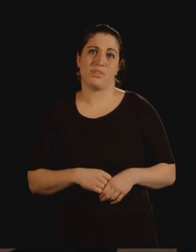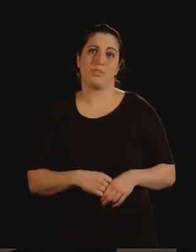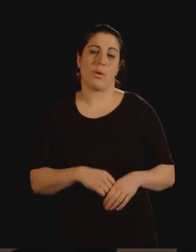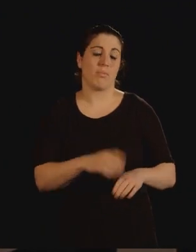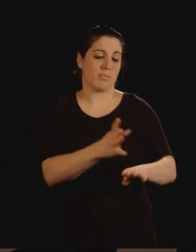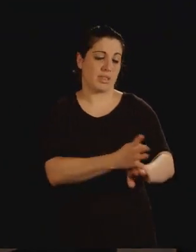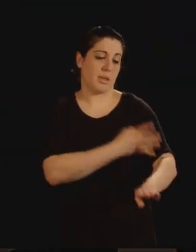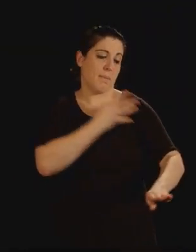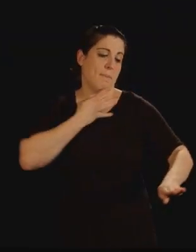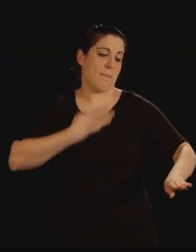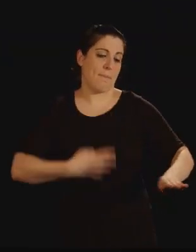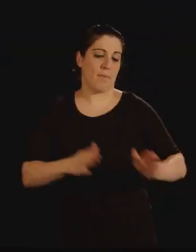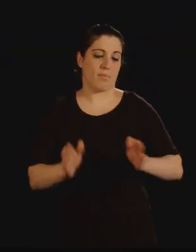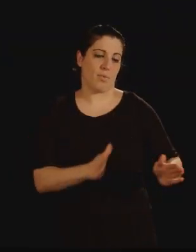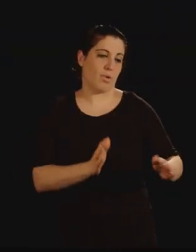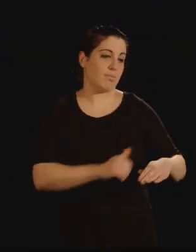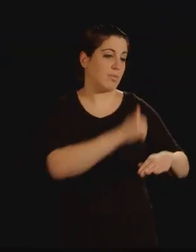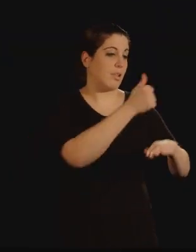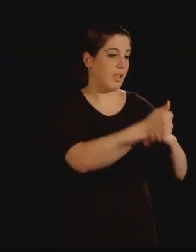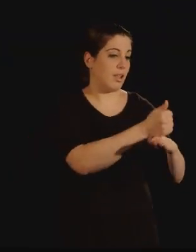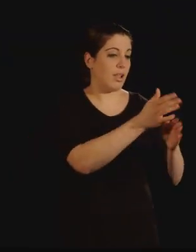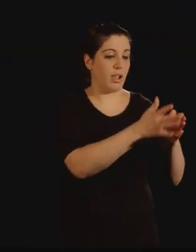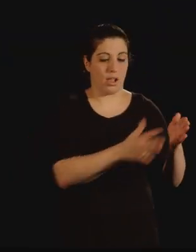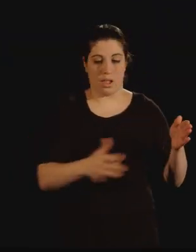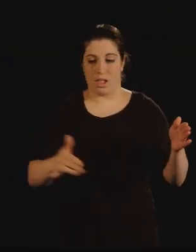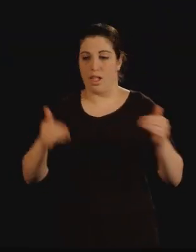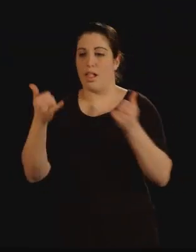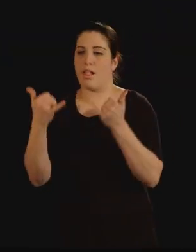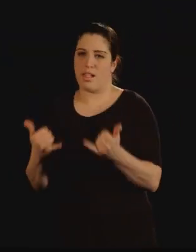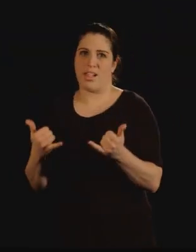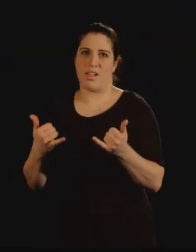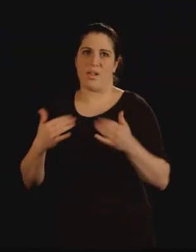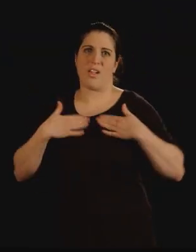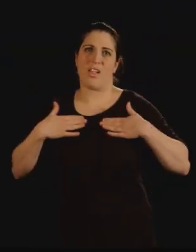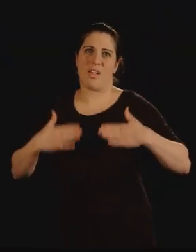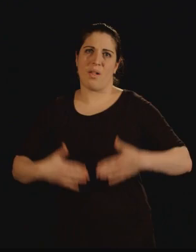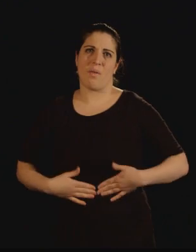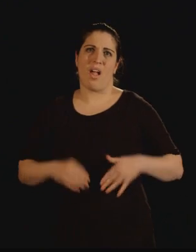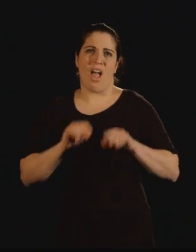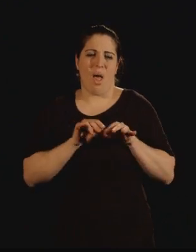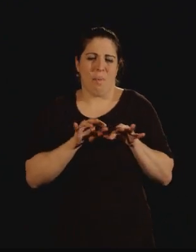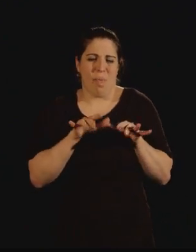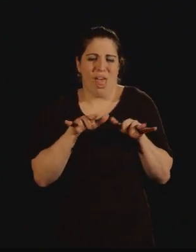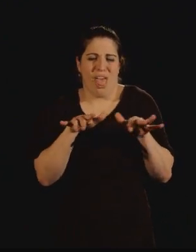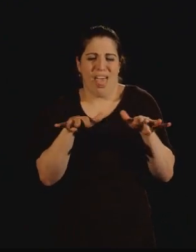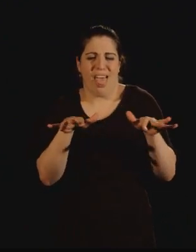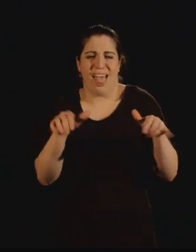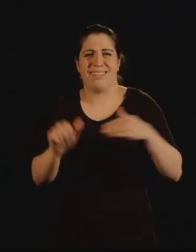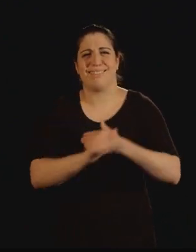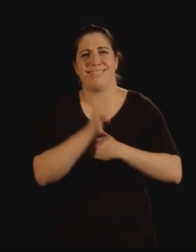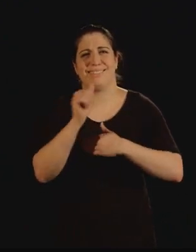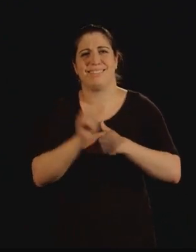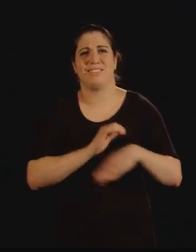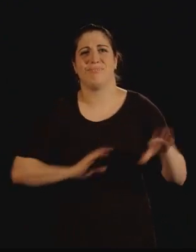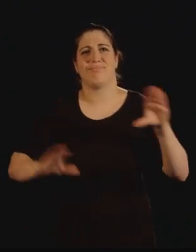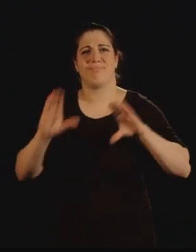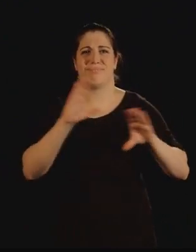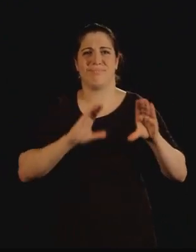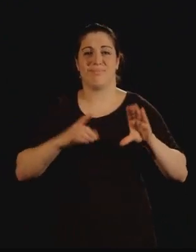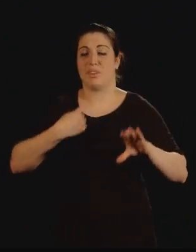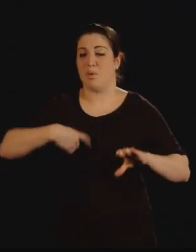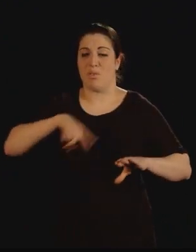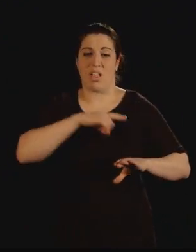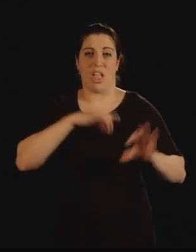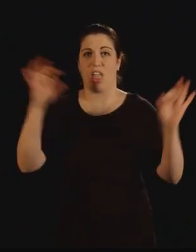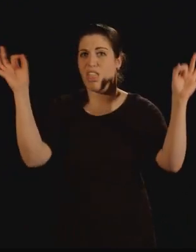the 1860s, millions of bodies continue to leave a toxic black mark on the ecosystem in ways we rarely